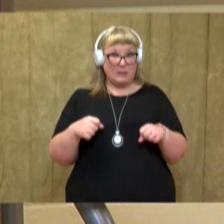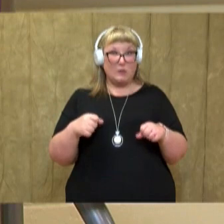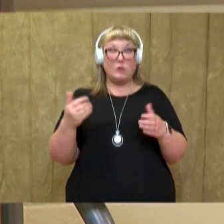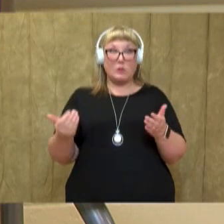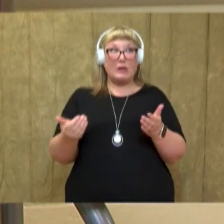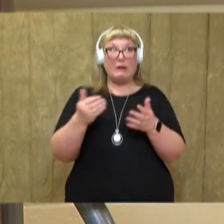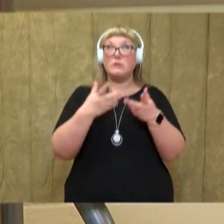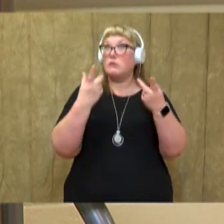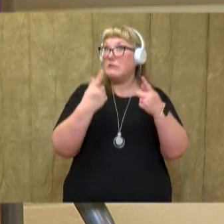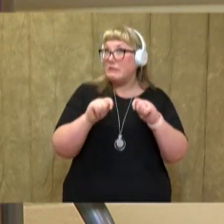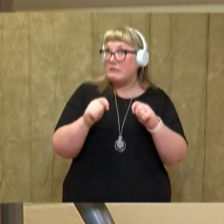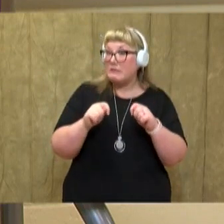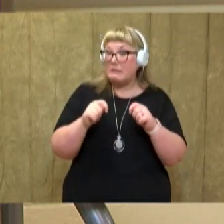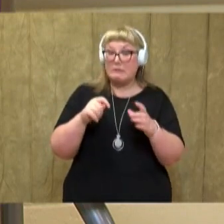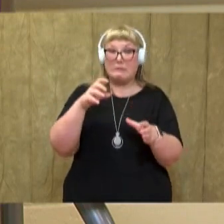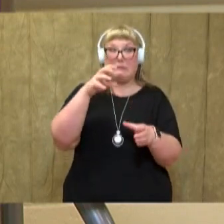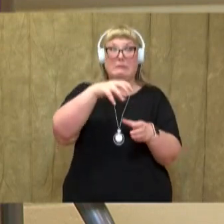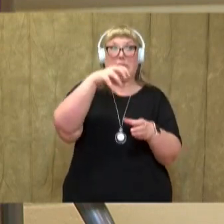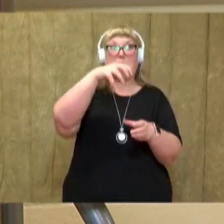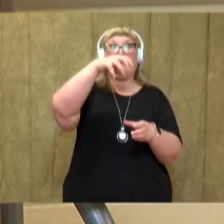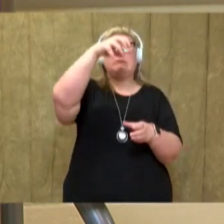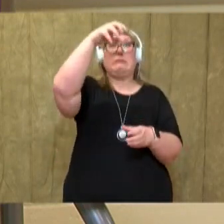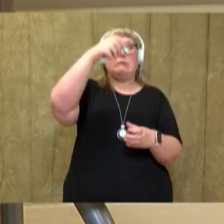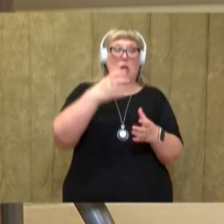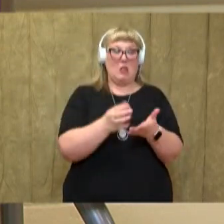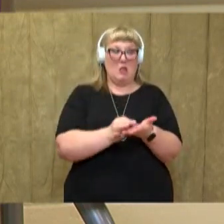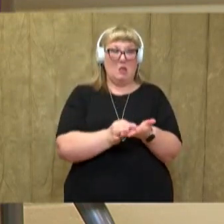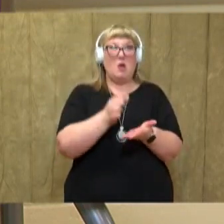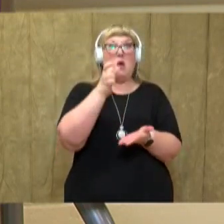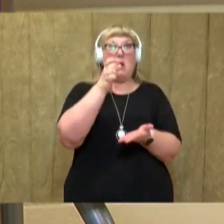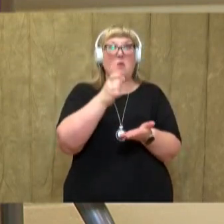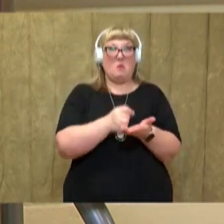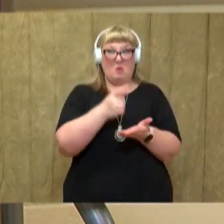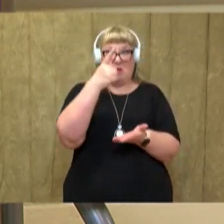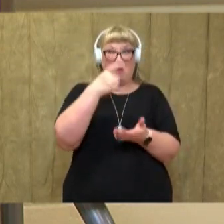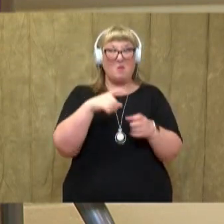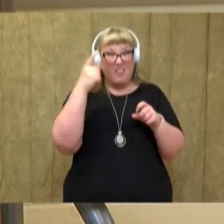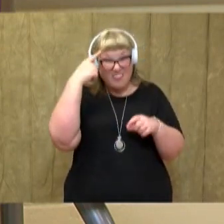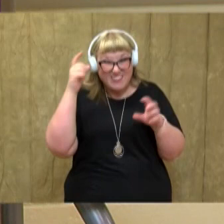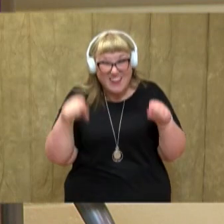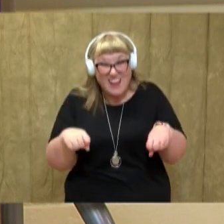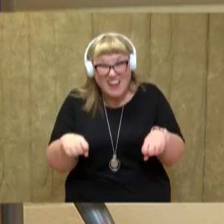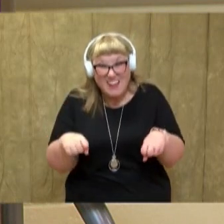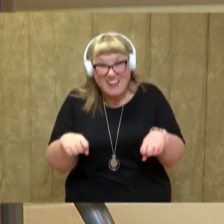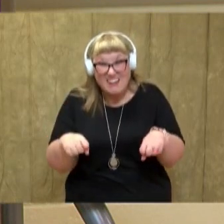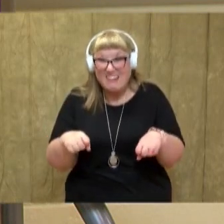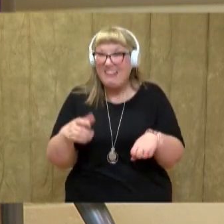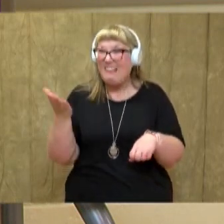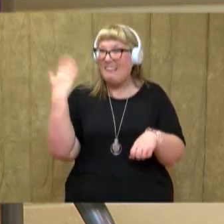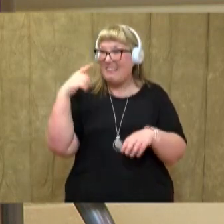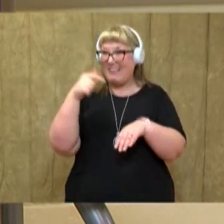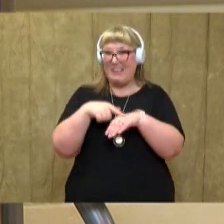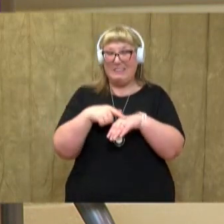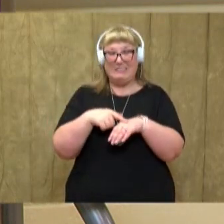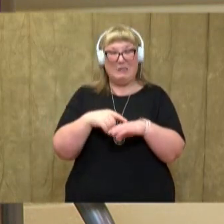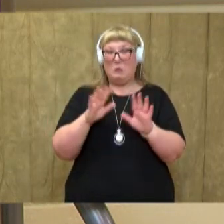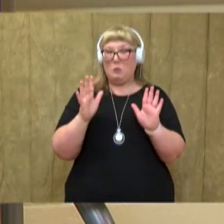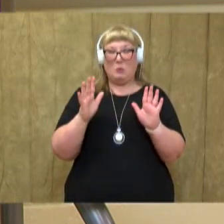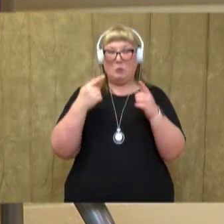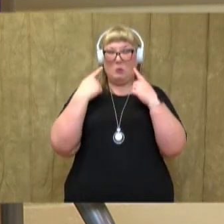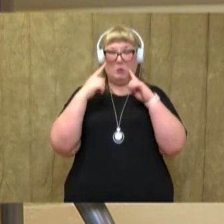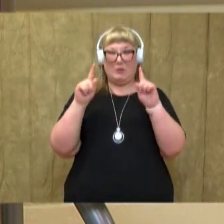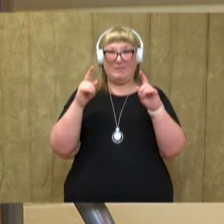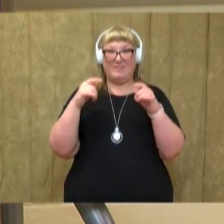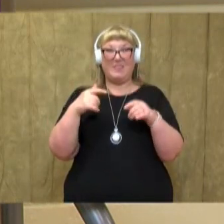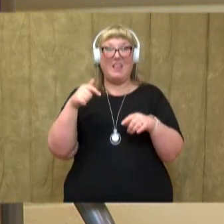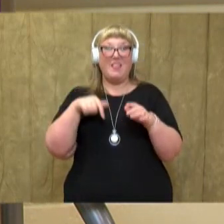again try to fit all of our ice cream scoops on a cone? Last time it was very tricky. Let's see if